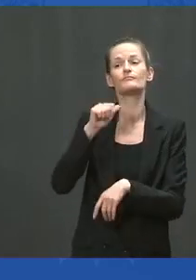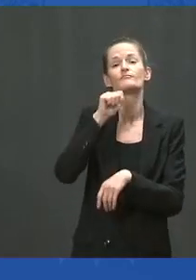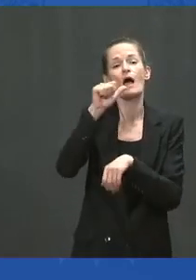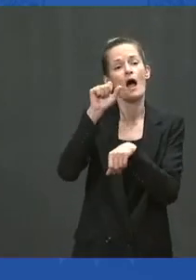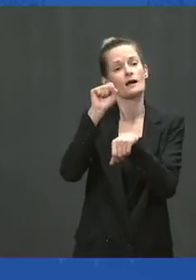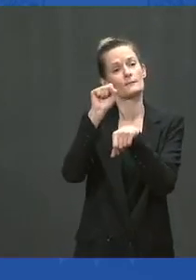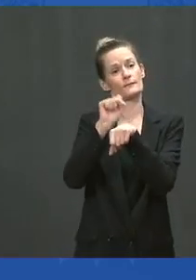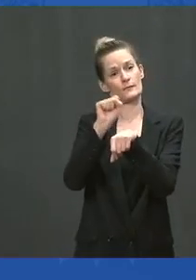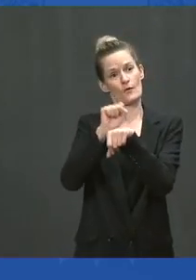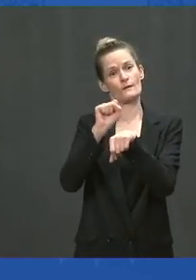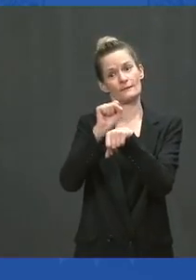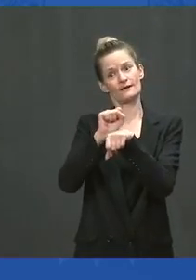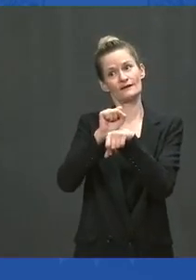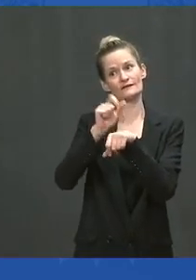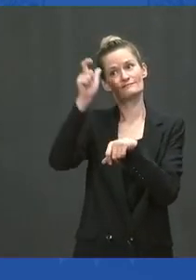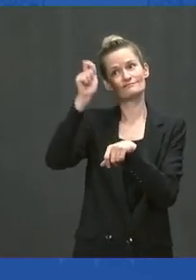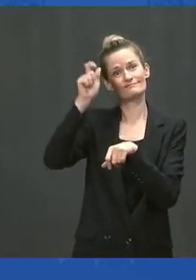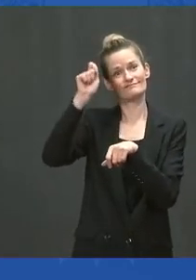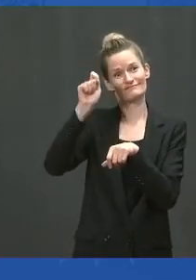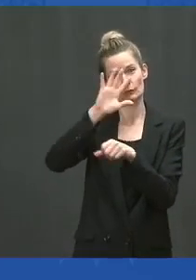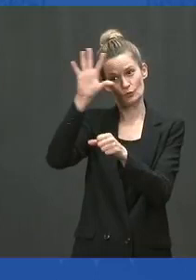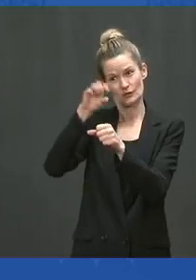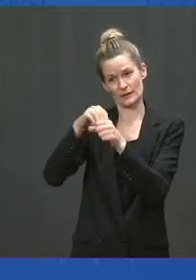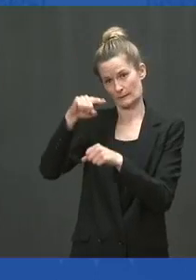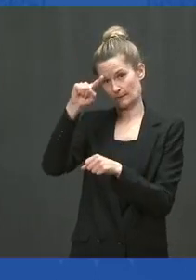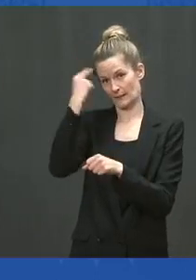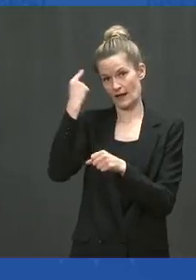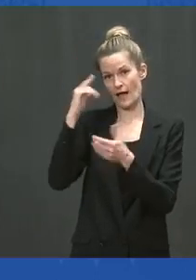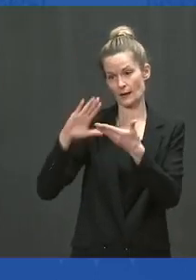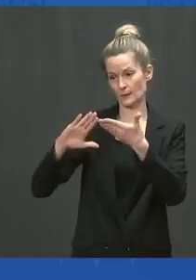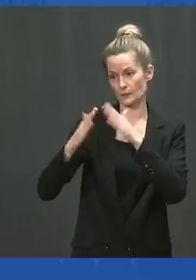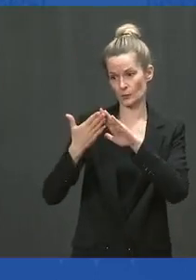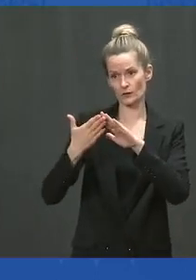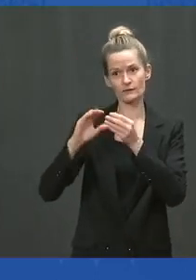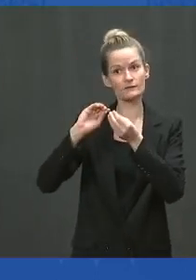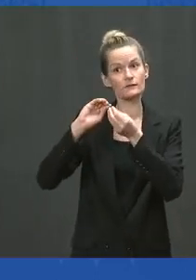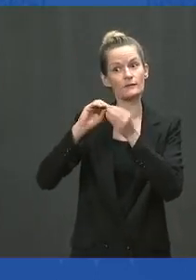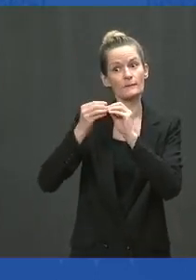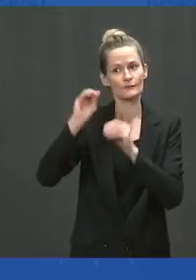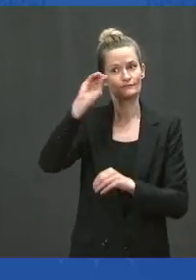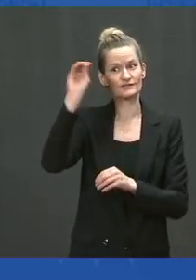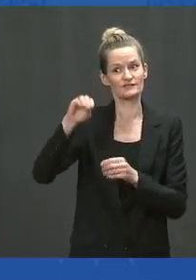put in place the necessary tools early in my presidency. The